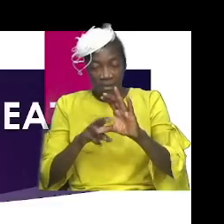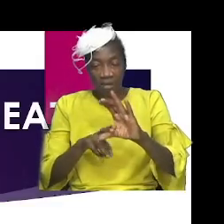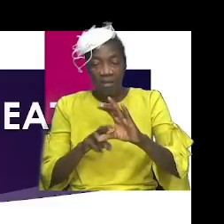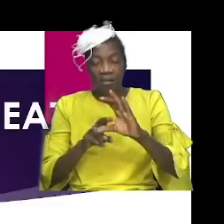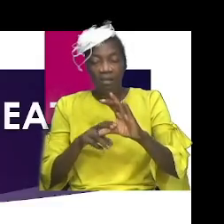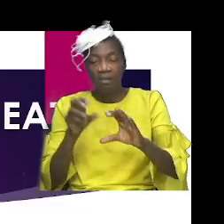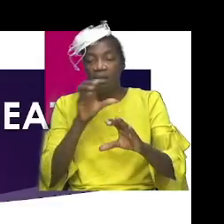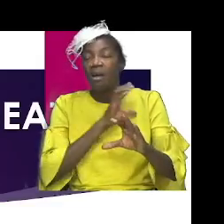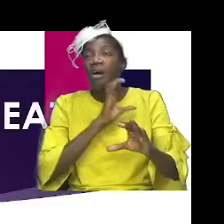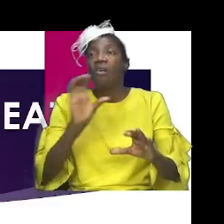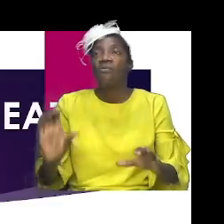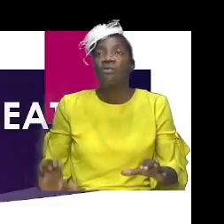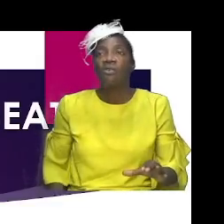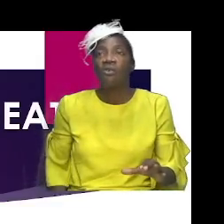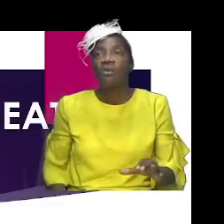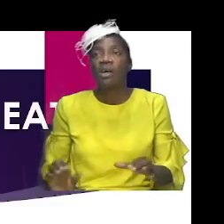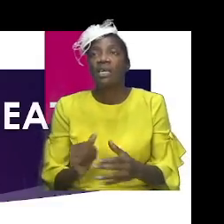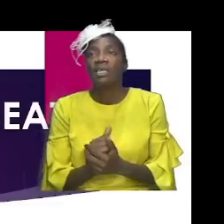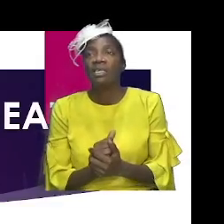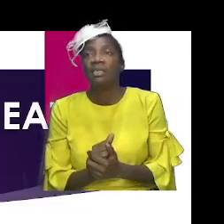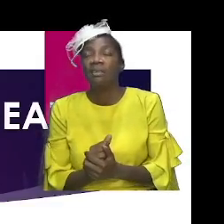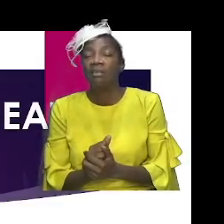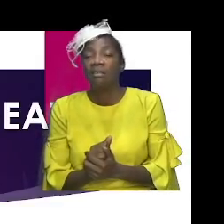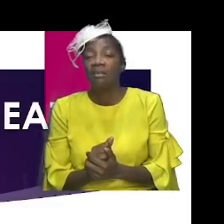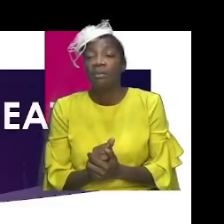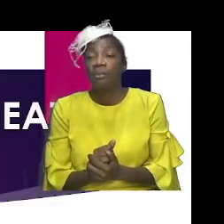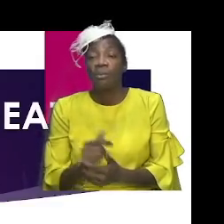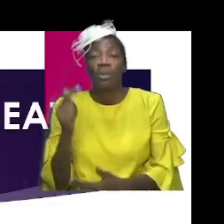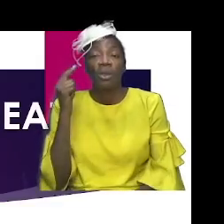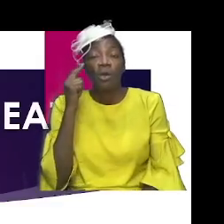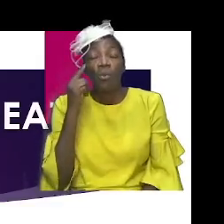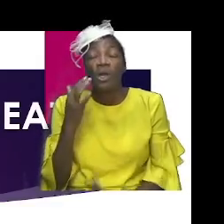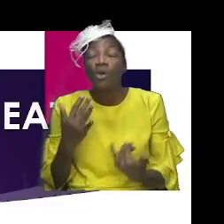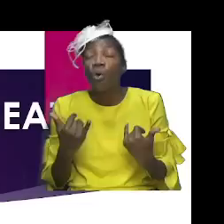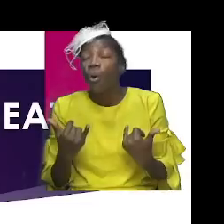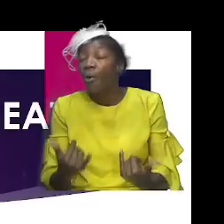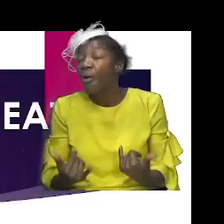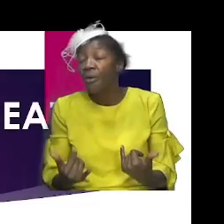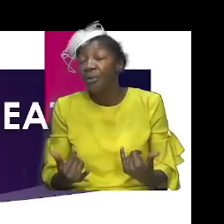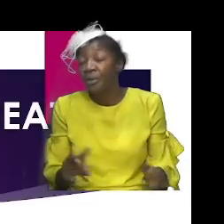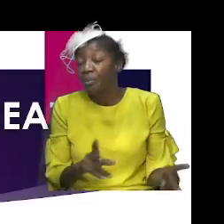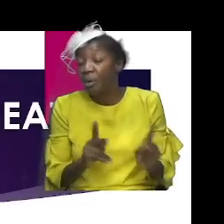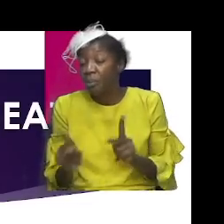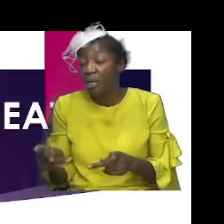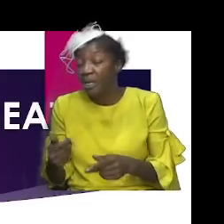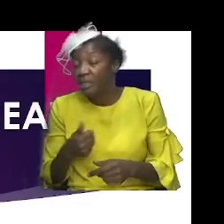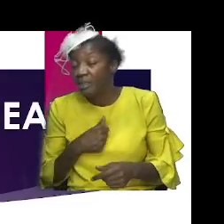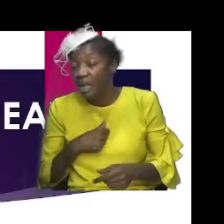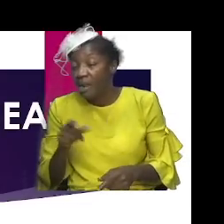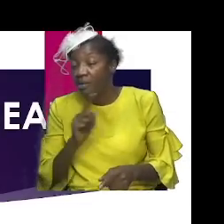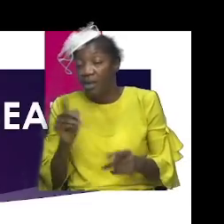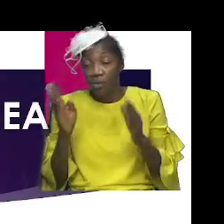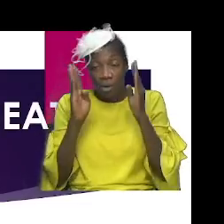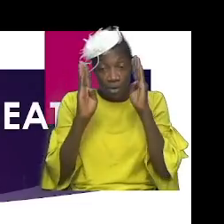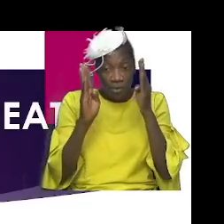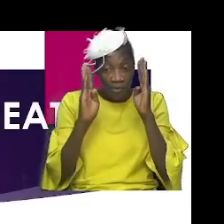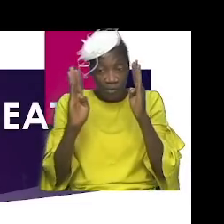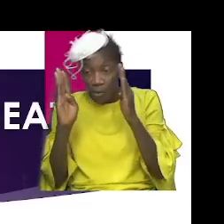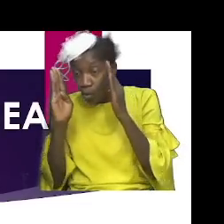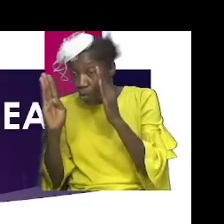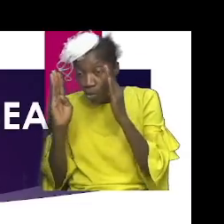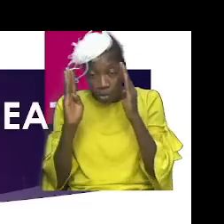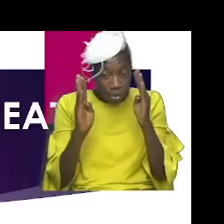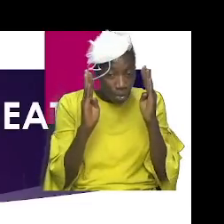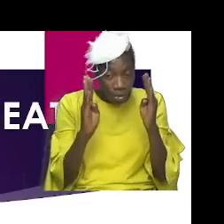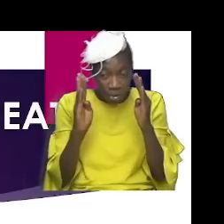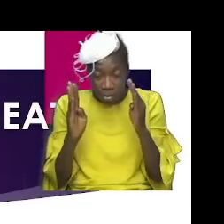comforting to us, because then we will know from now how to prepare ourselves and where to focus our attention and the kind